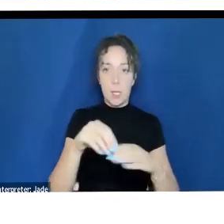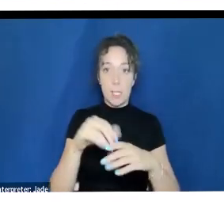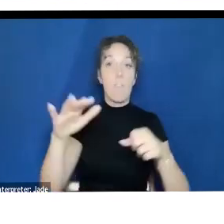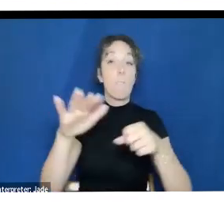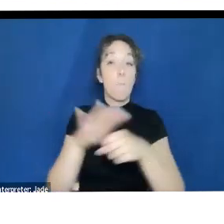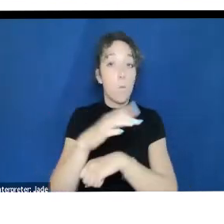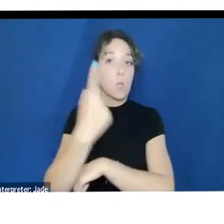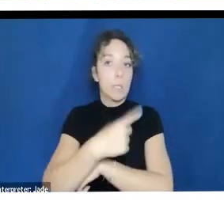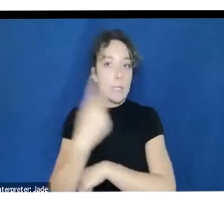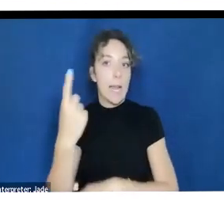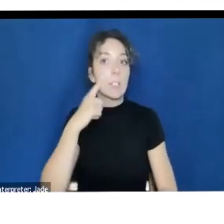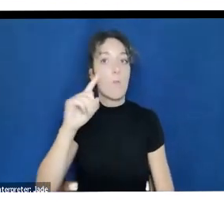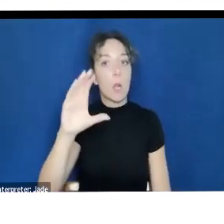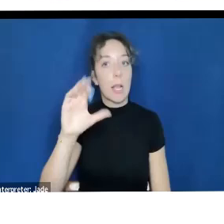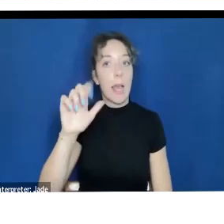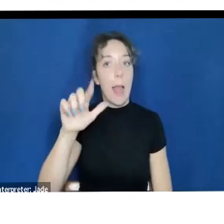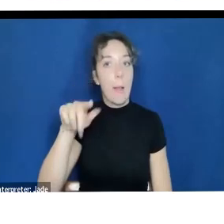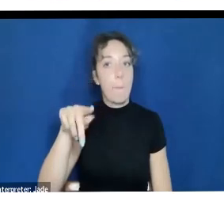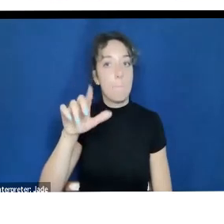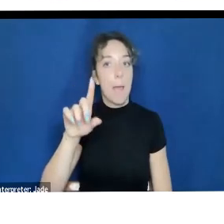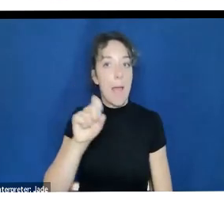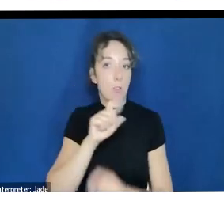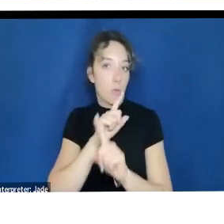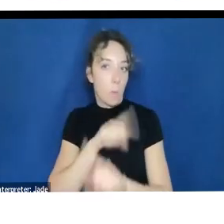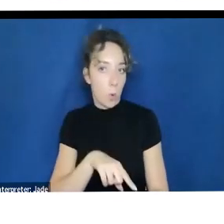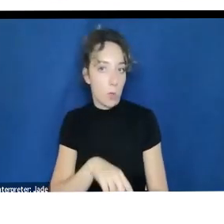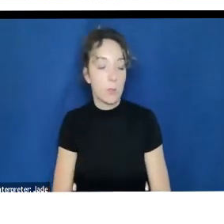days for CALPADS reporting.